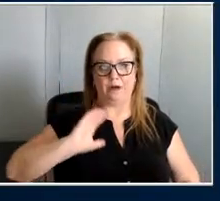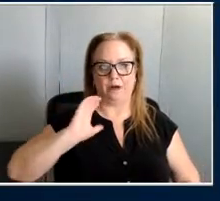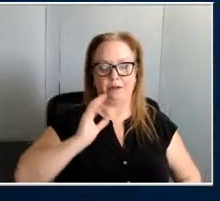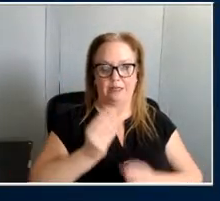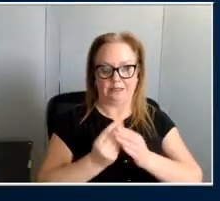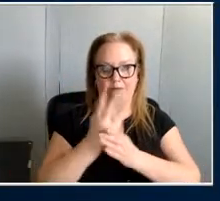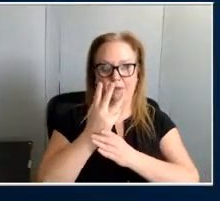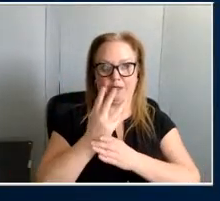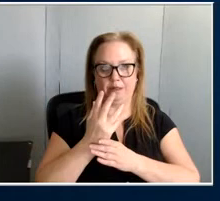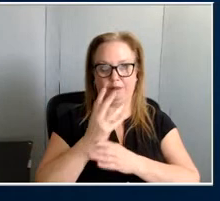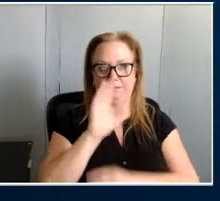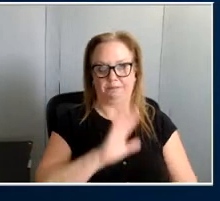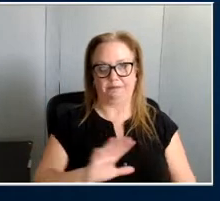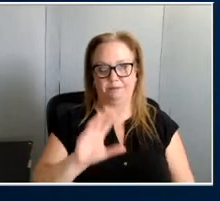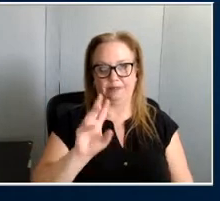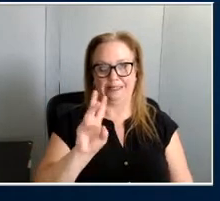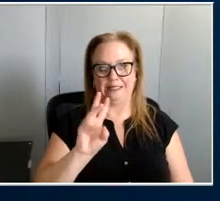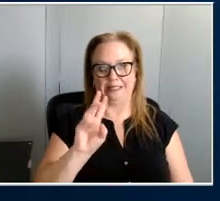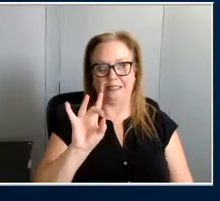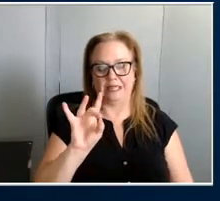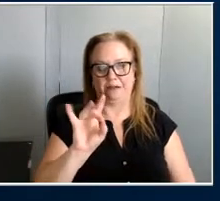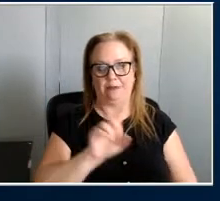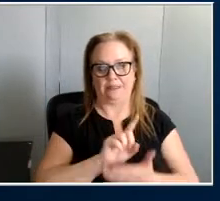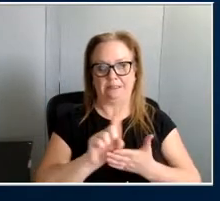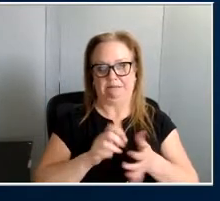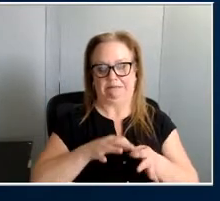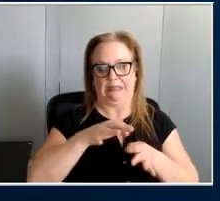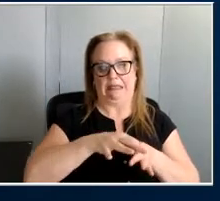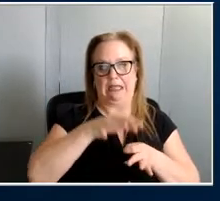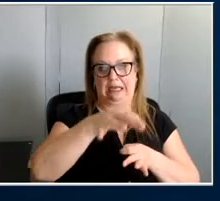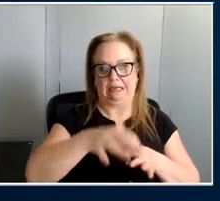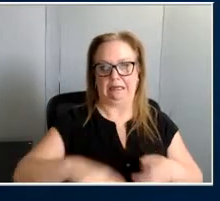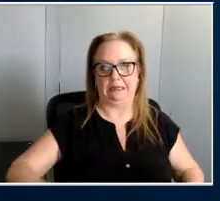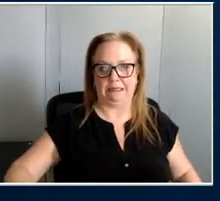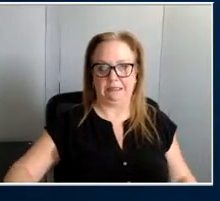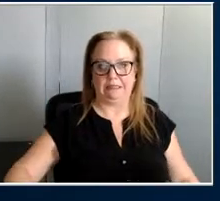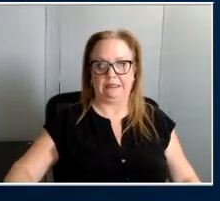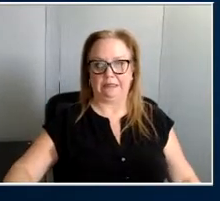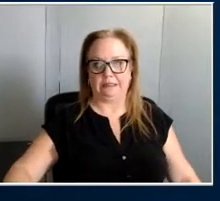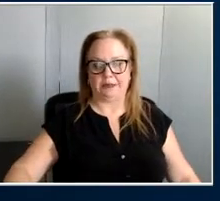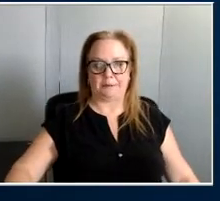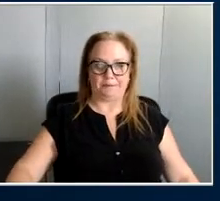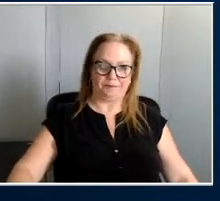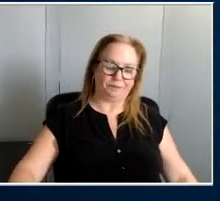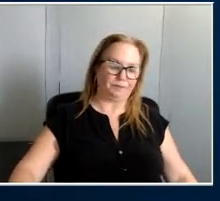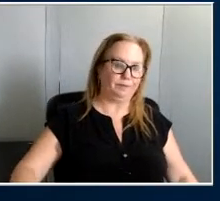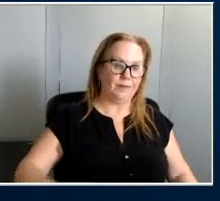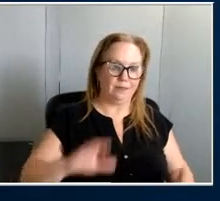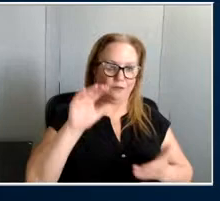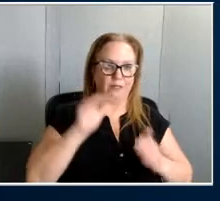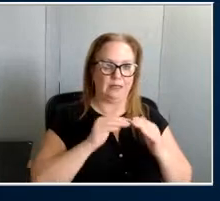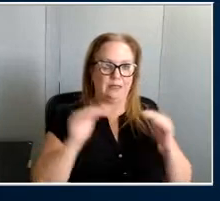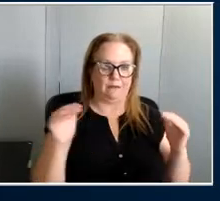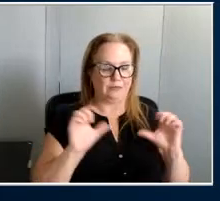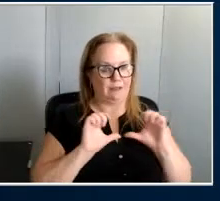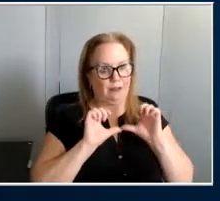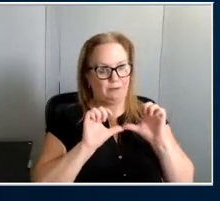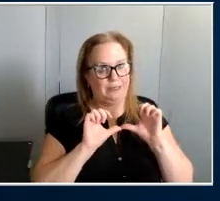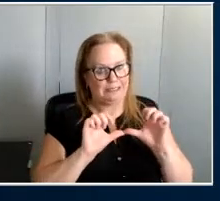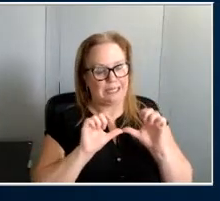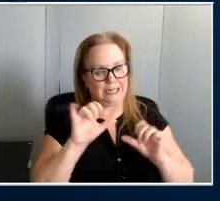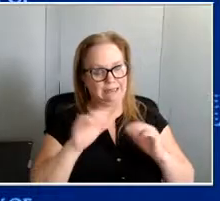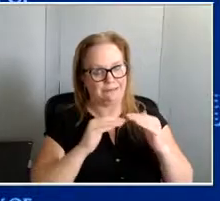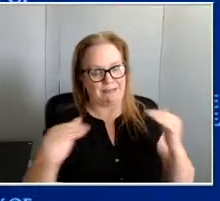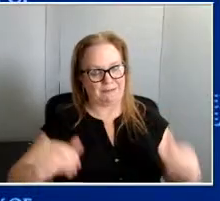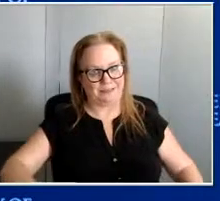about 6-8 weeks delayed. But it still feels good to be down to those levels. How long are we going to stay there, Doc?